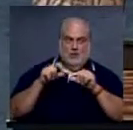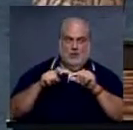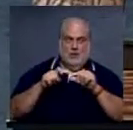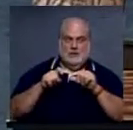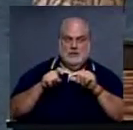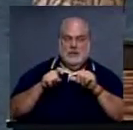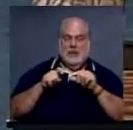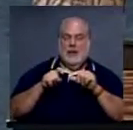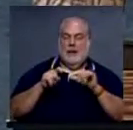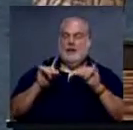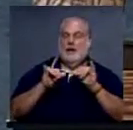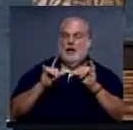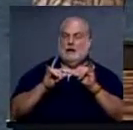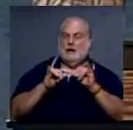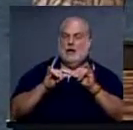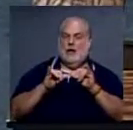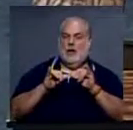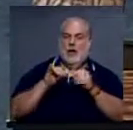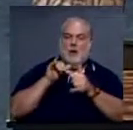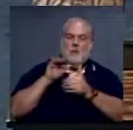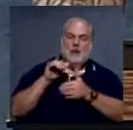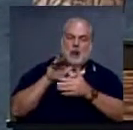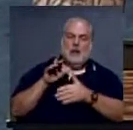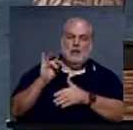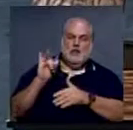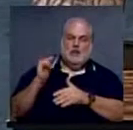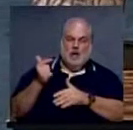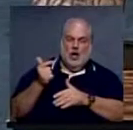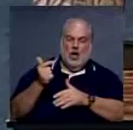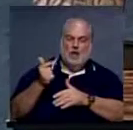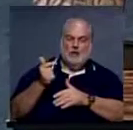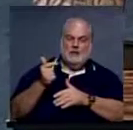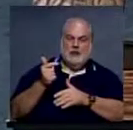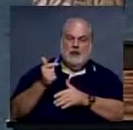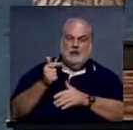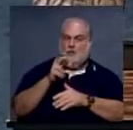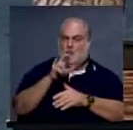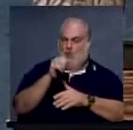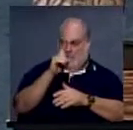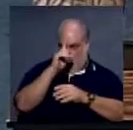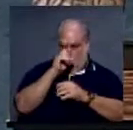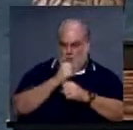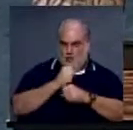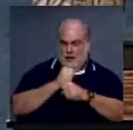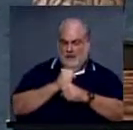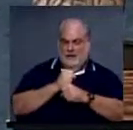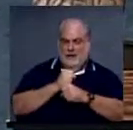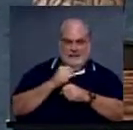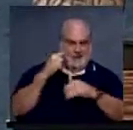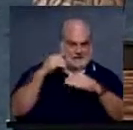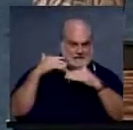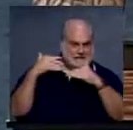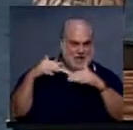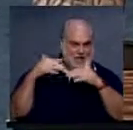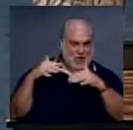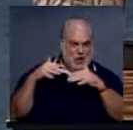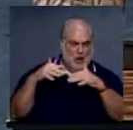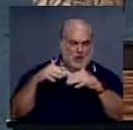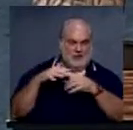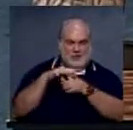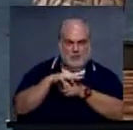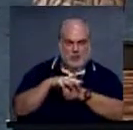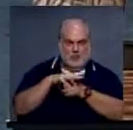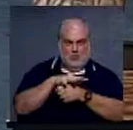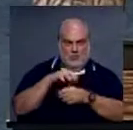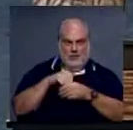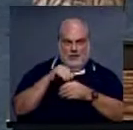sound levels of barking dogs inside similar facilities and recreate the sound and sound pressure level measured inside the